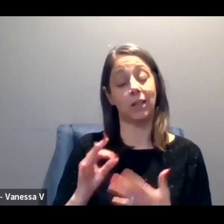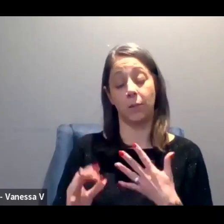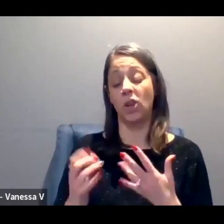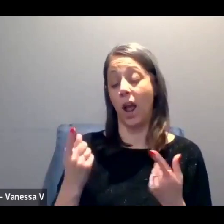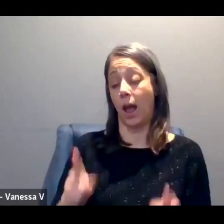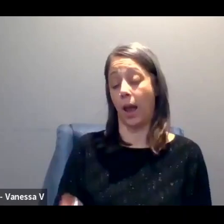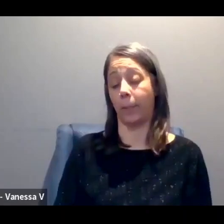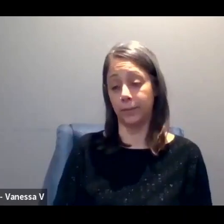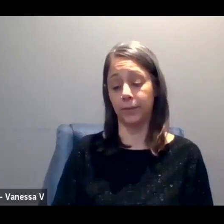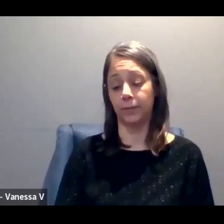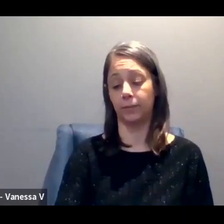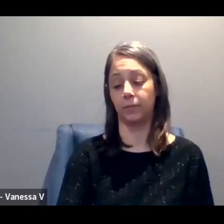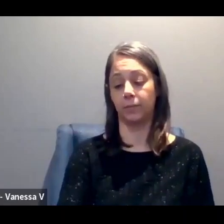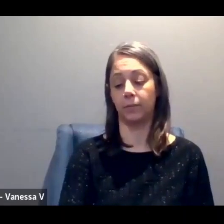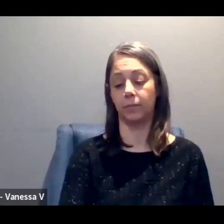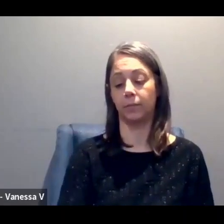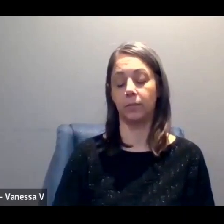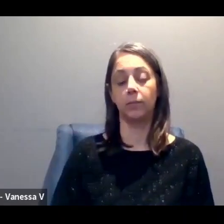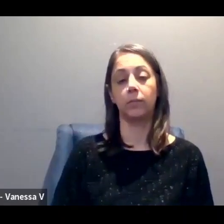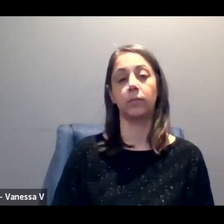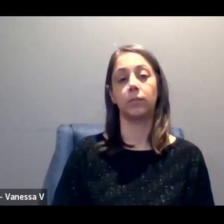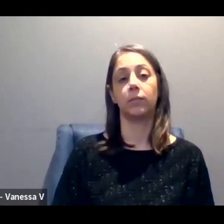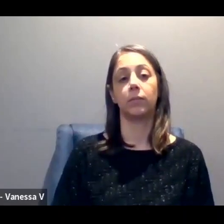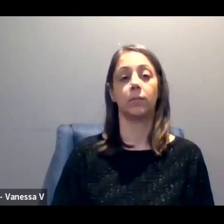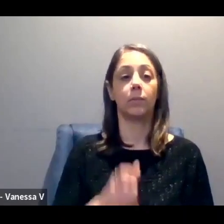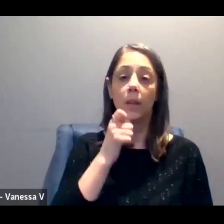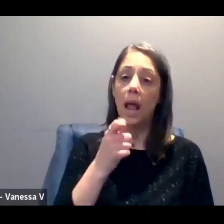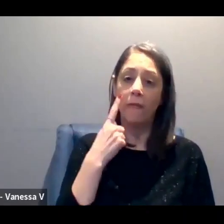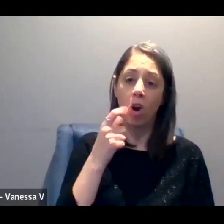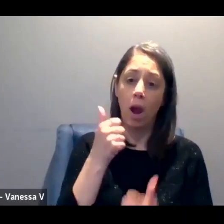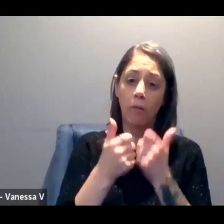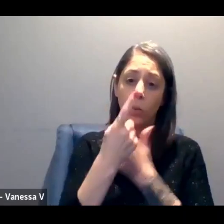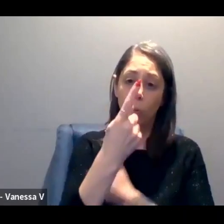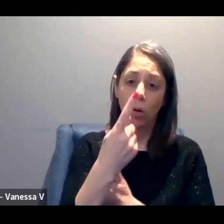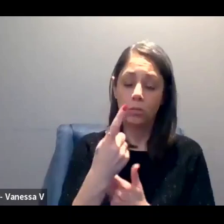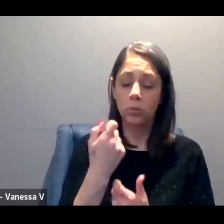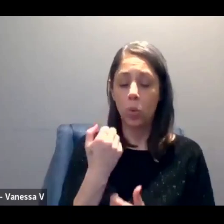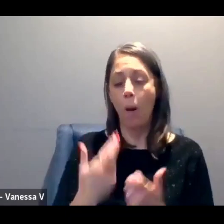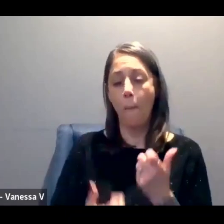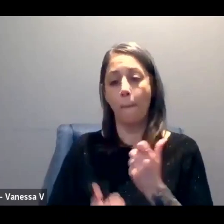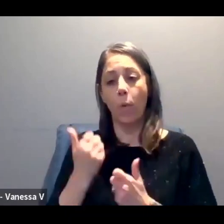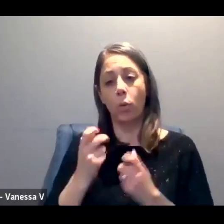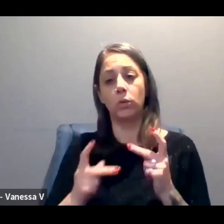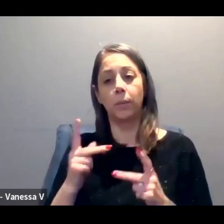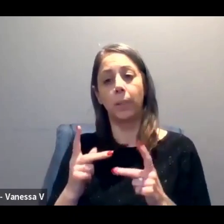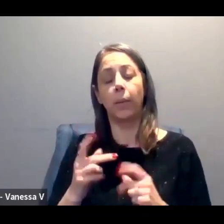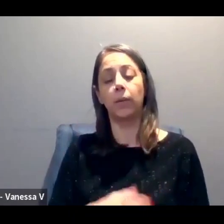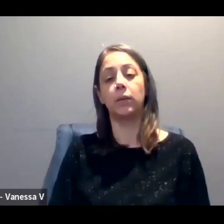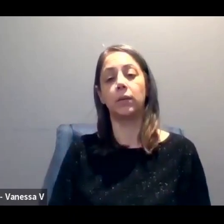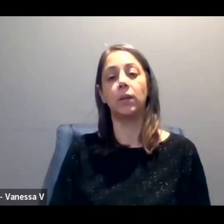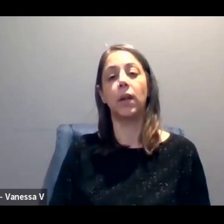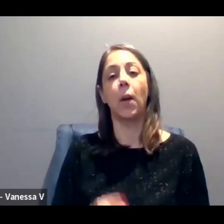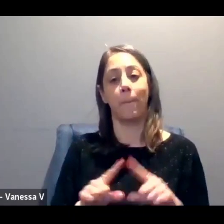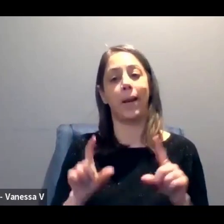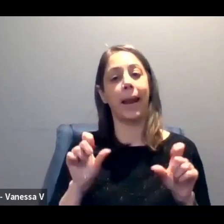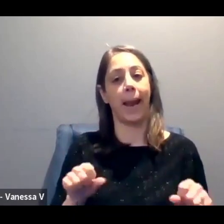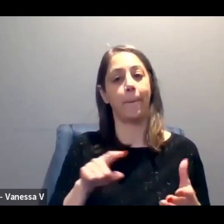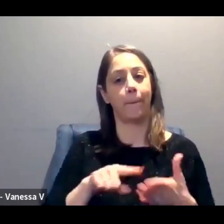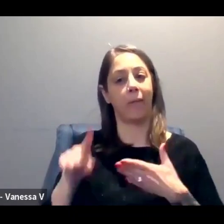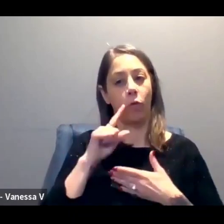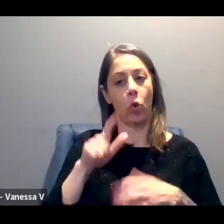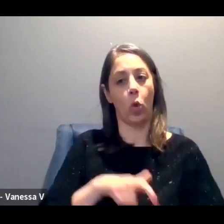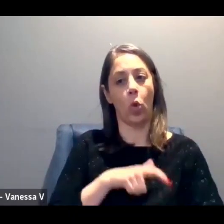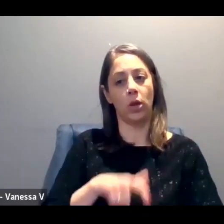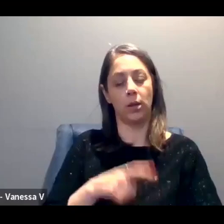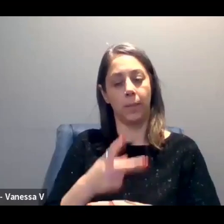for people. Obviously, doesn't happen with everybody or the majority of people, but it can pay for our long-term care